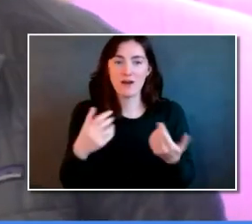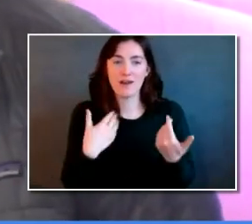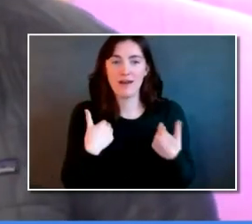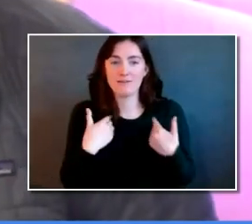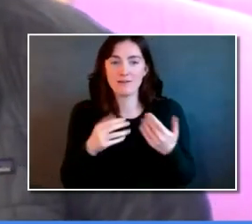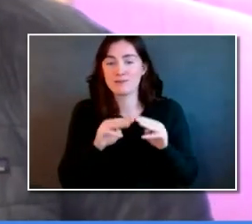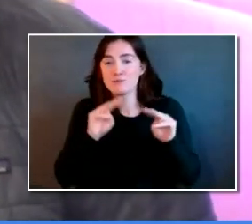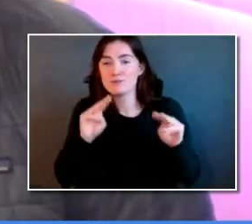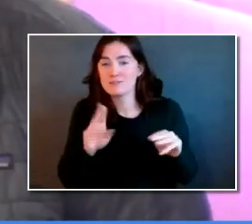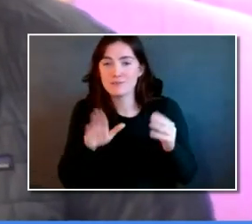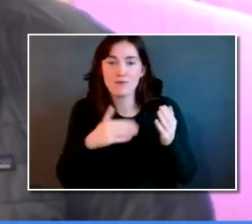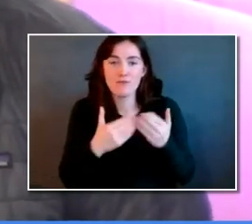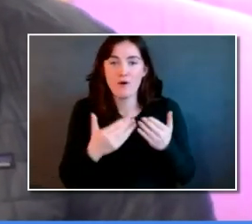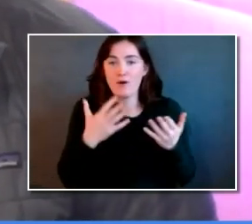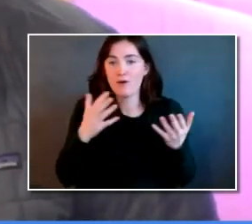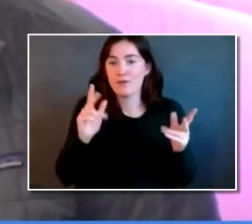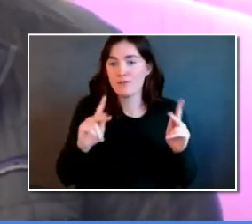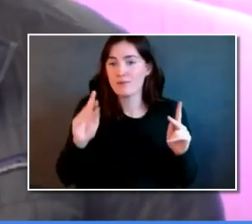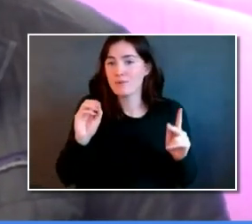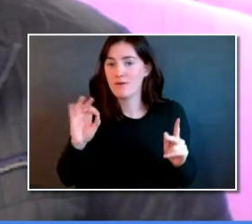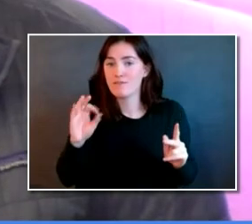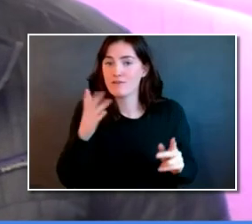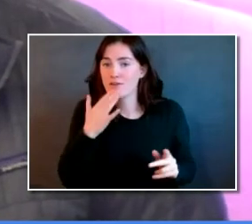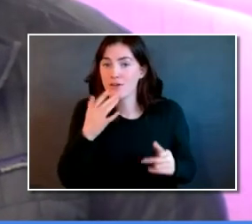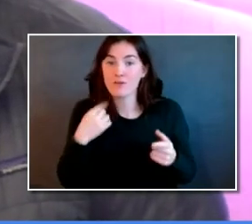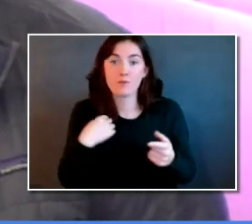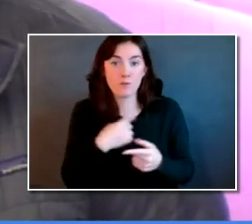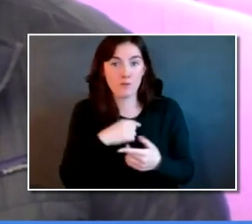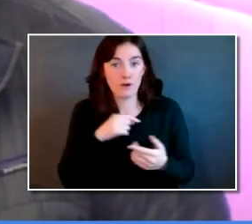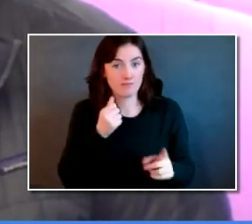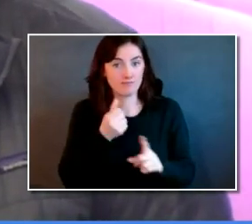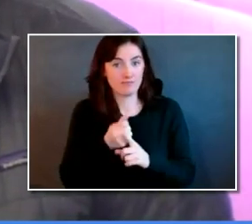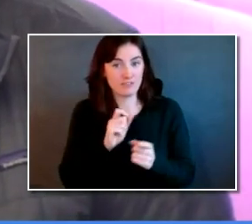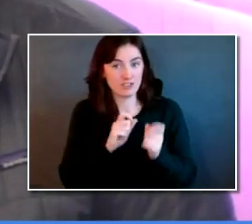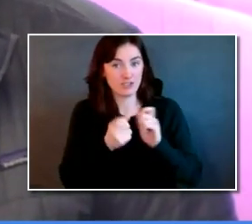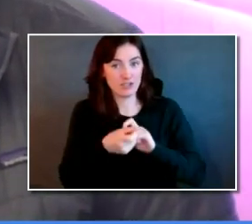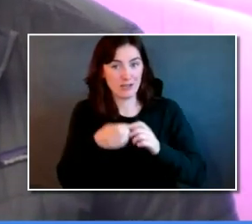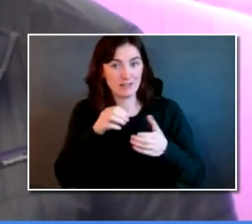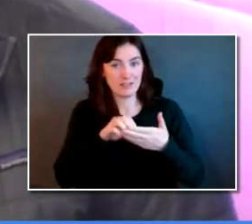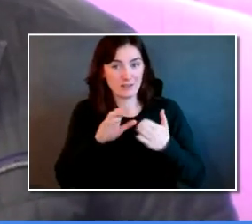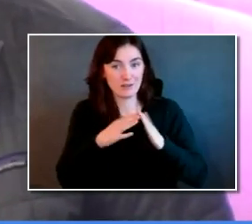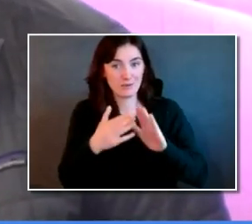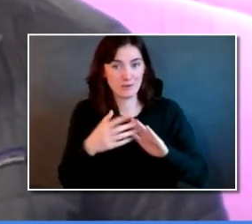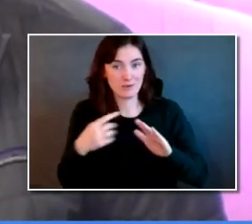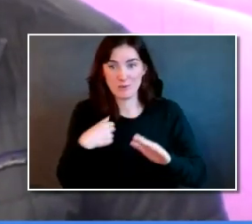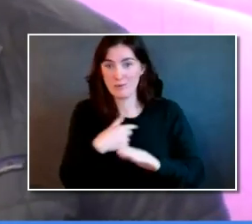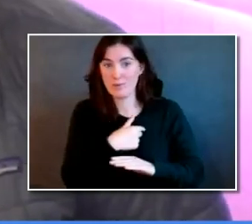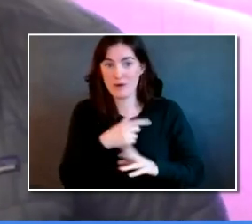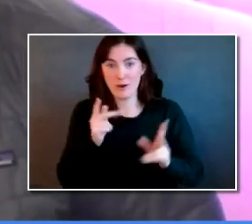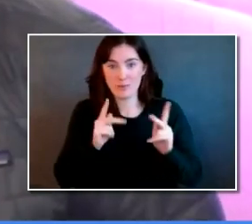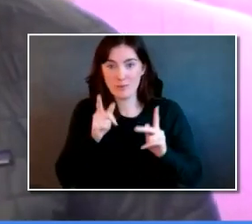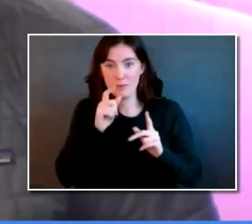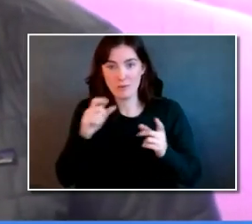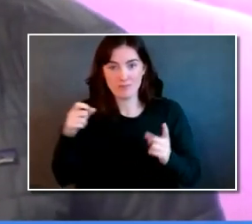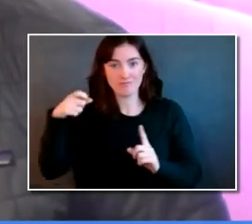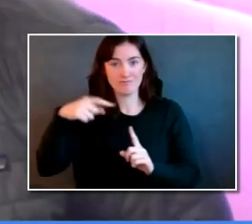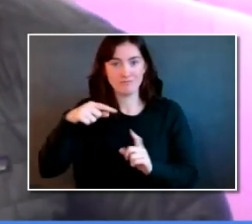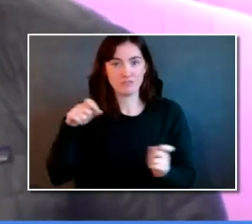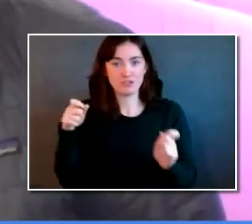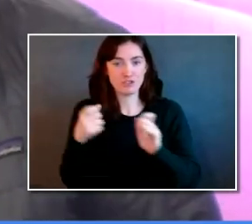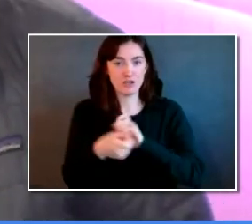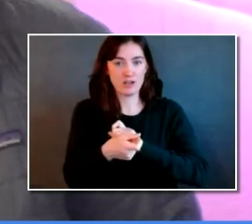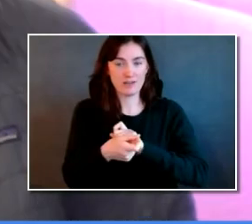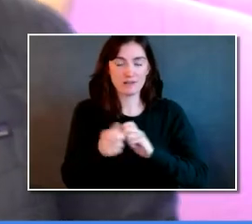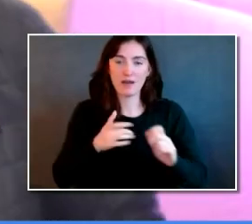doing some change in the community. We are change agents. And I feel like there are other folks